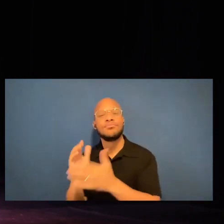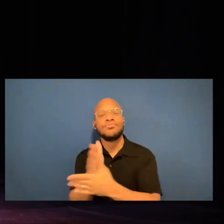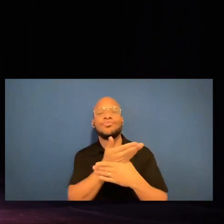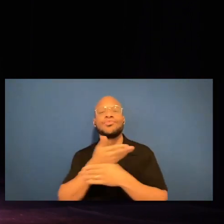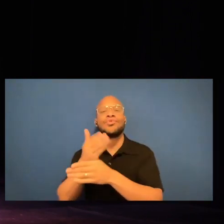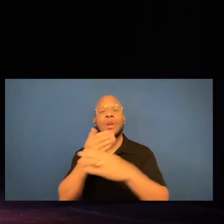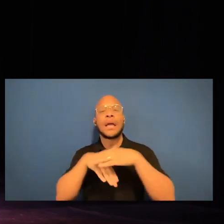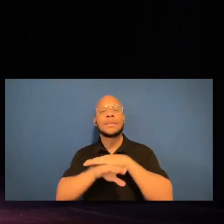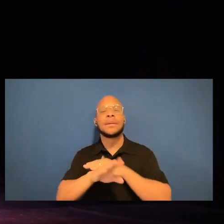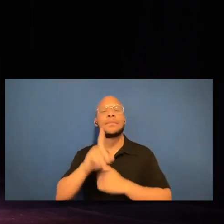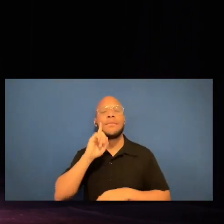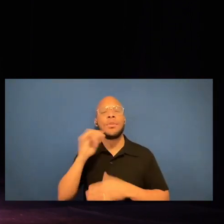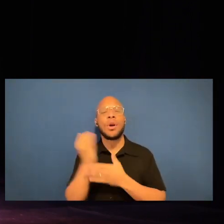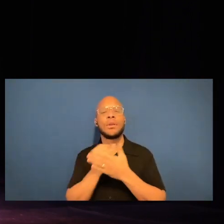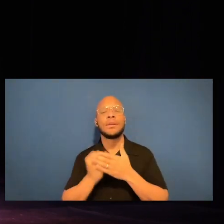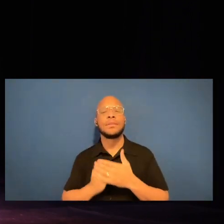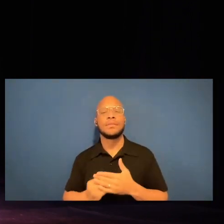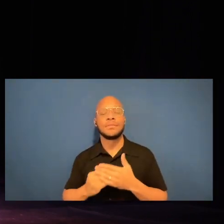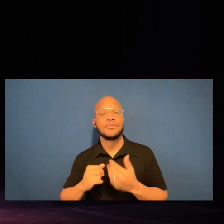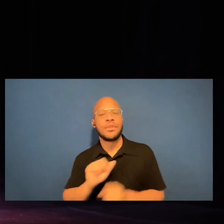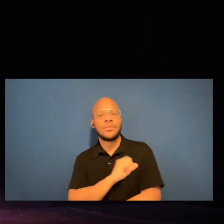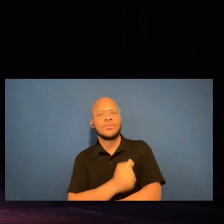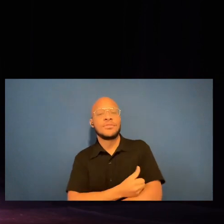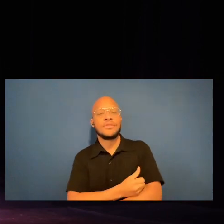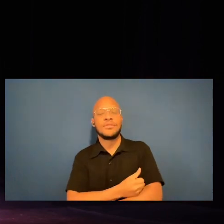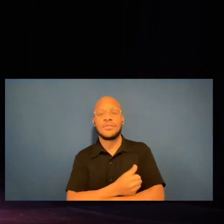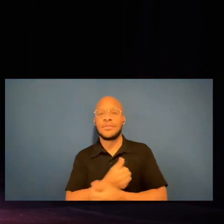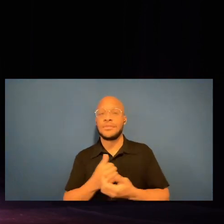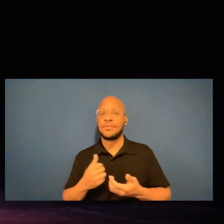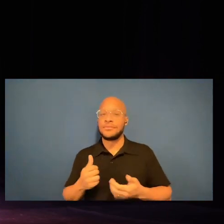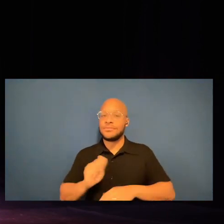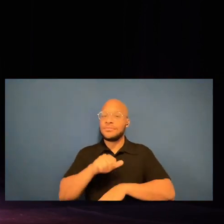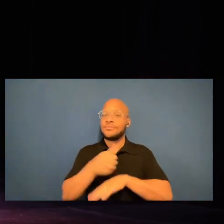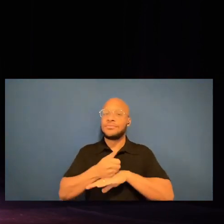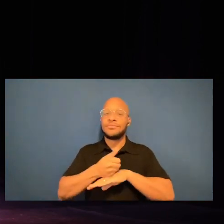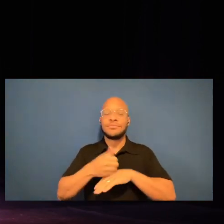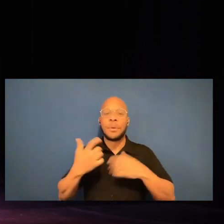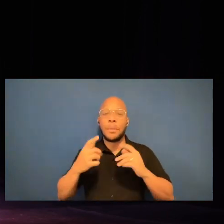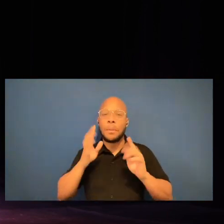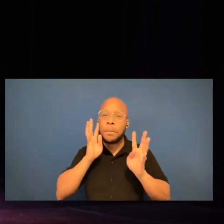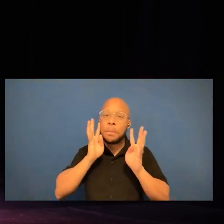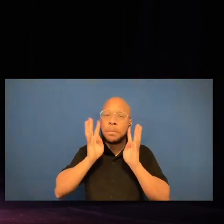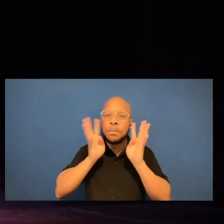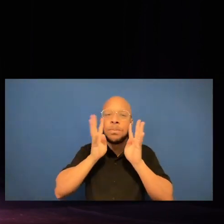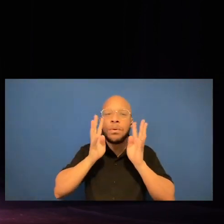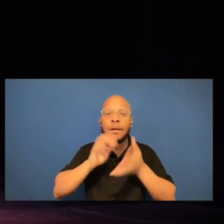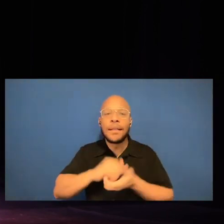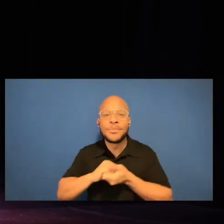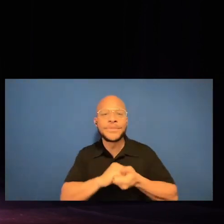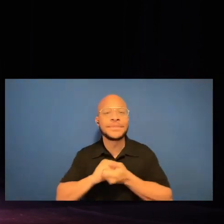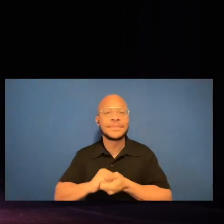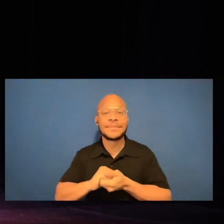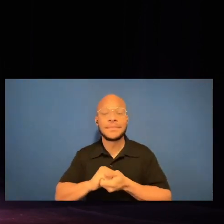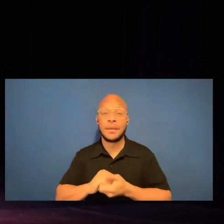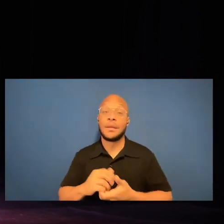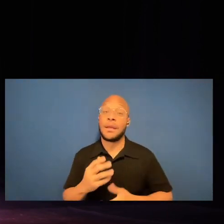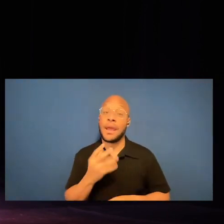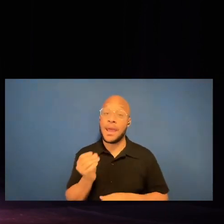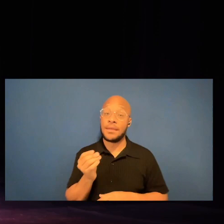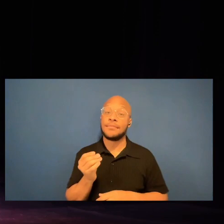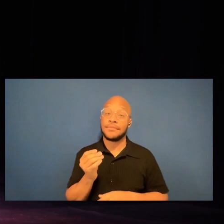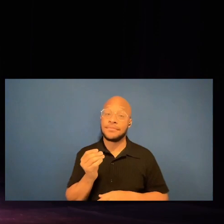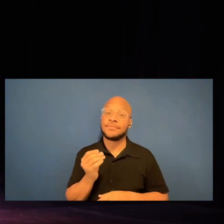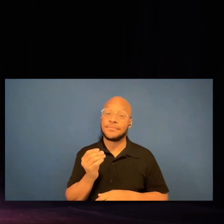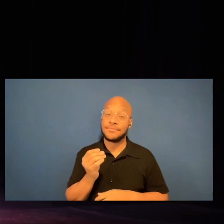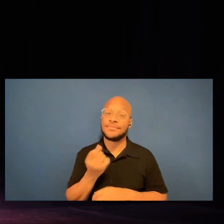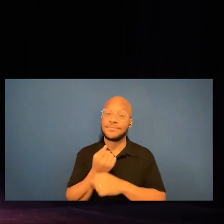They birth radical collaborations and undoubtedly save lives while redefining our world. So perhaps